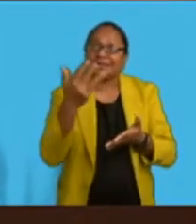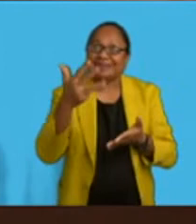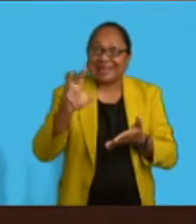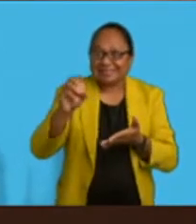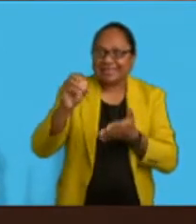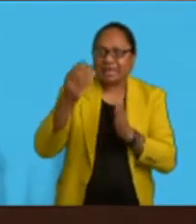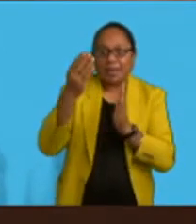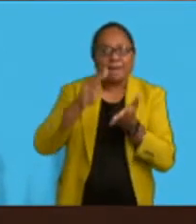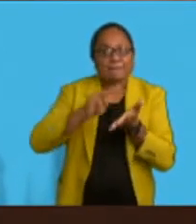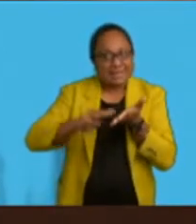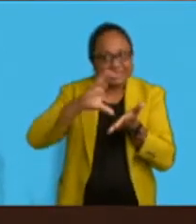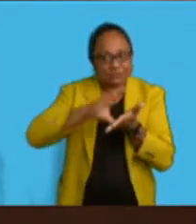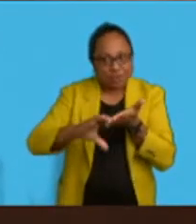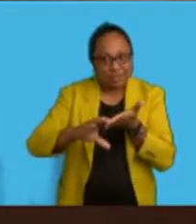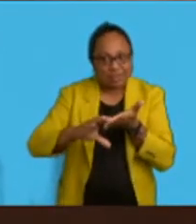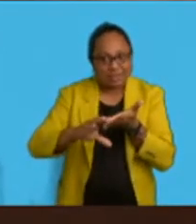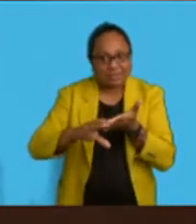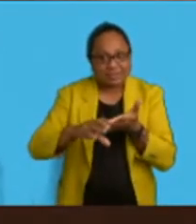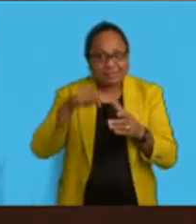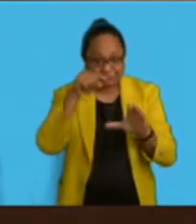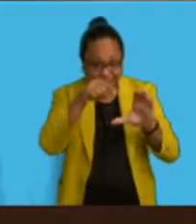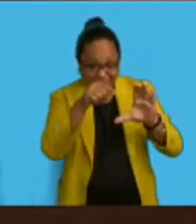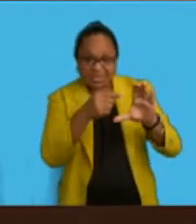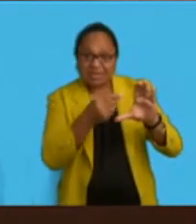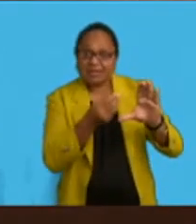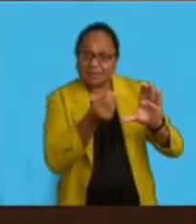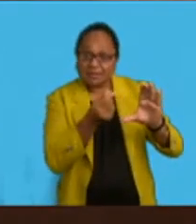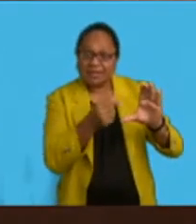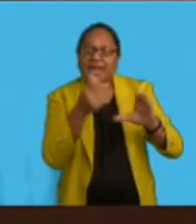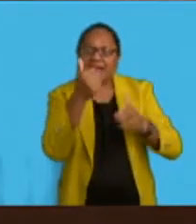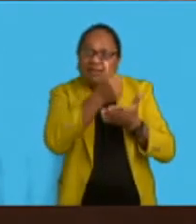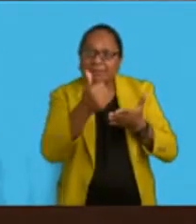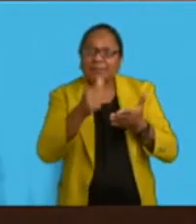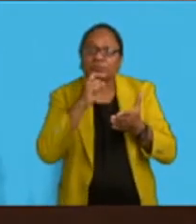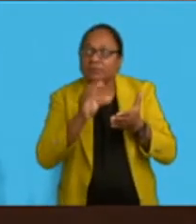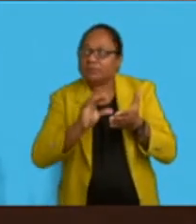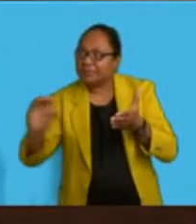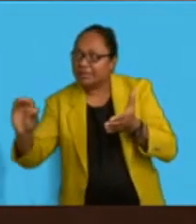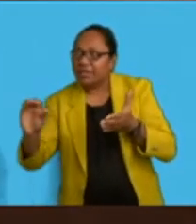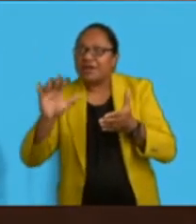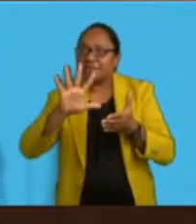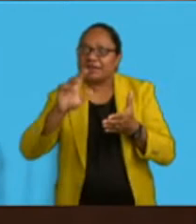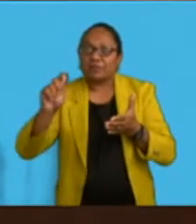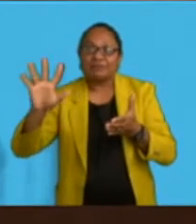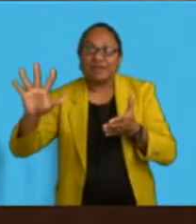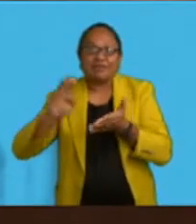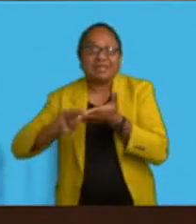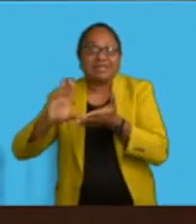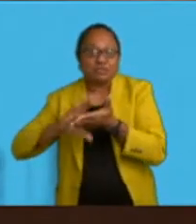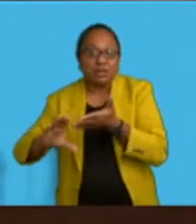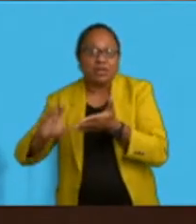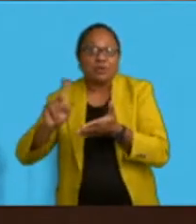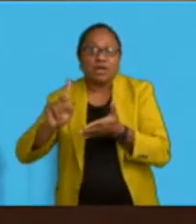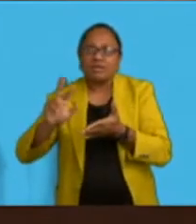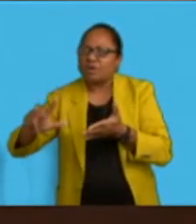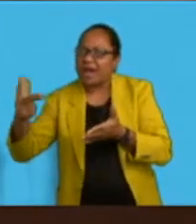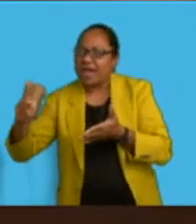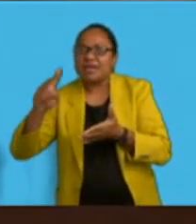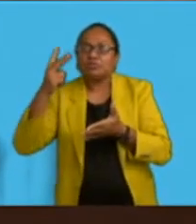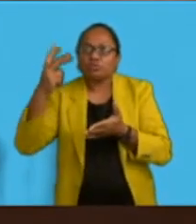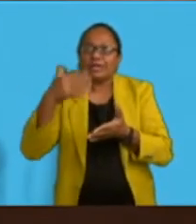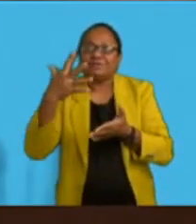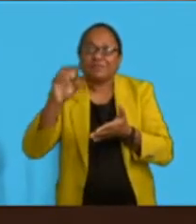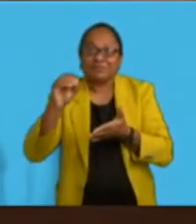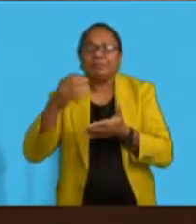million. From this total amount, Madam Speaker, government will provide $5.55 million to recruit 250